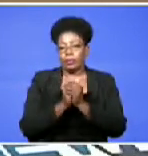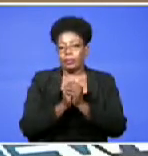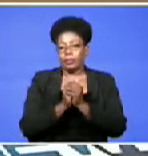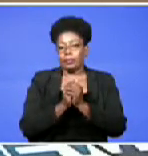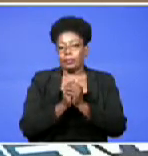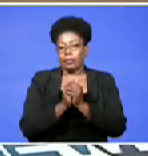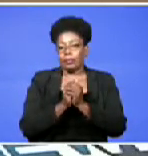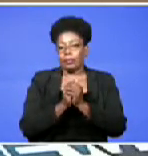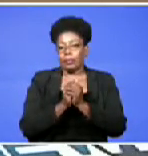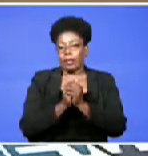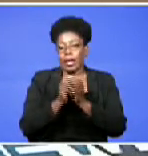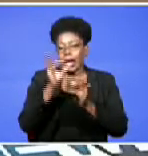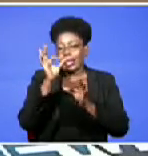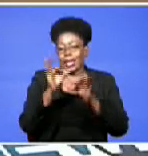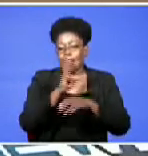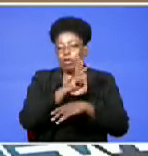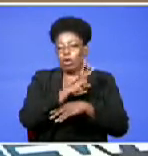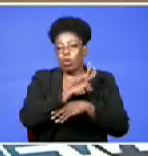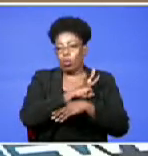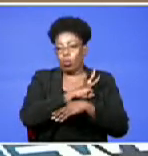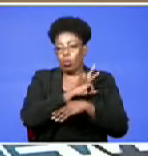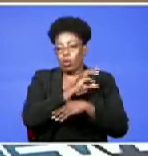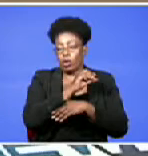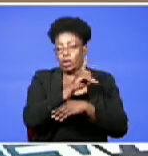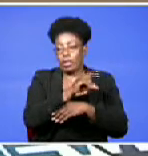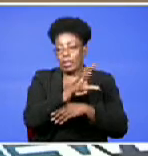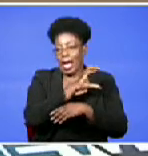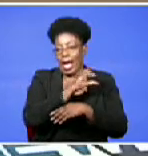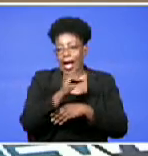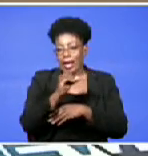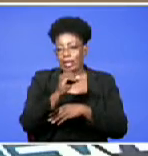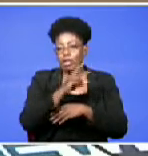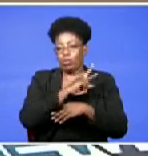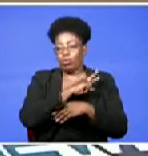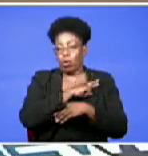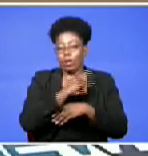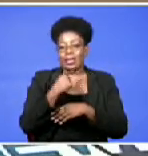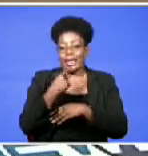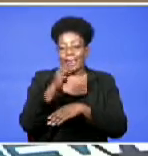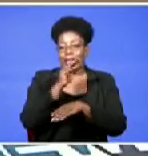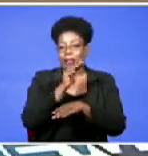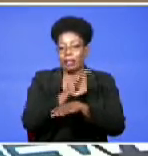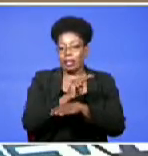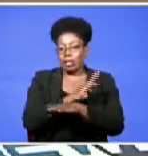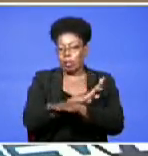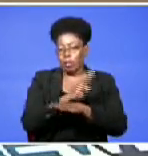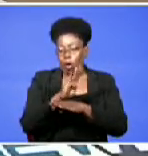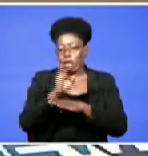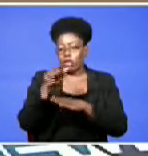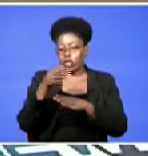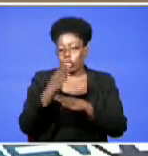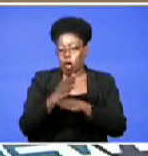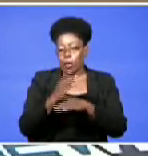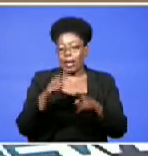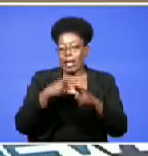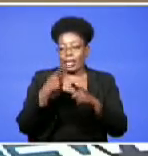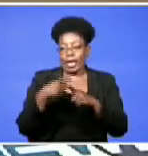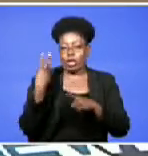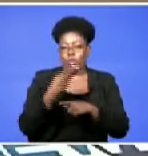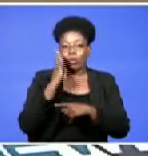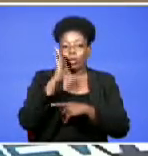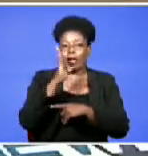I'm certain if Woods and Edna Rule was able to tell the minister, tell the board how to function, we wouldn't even be here.